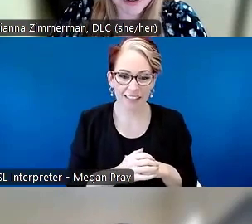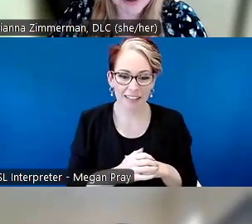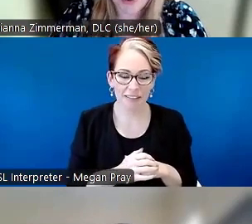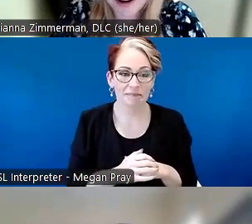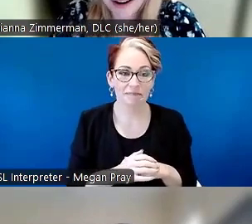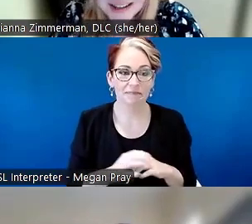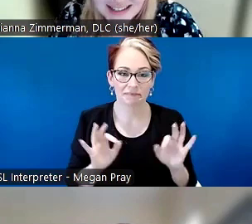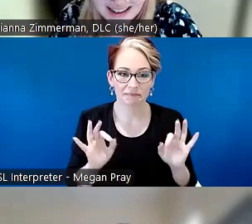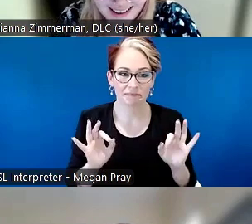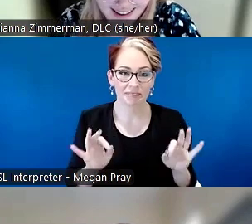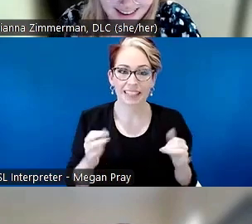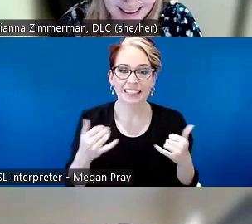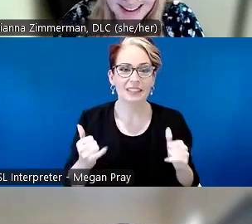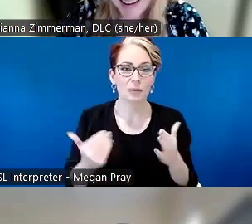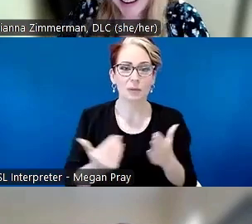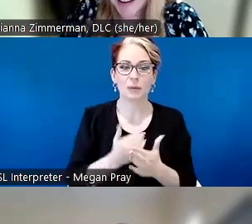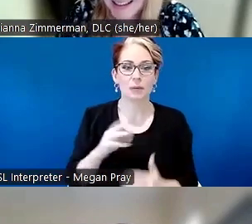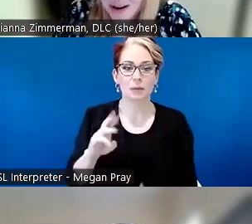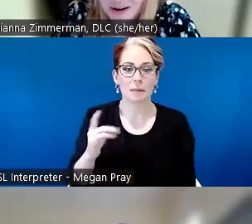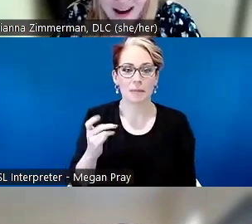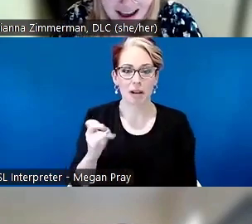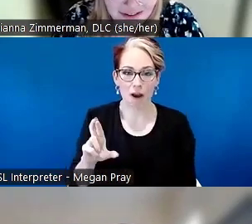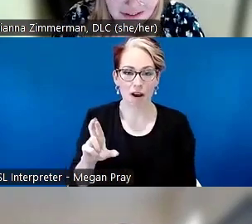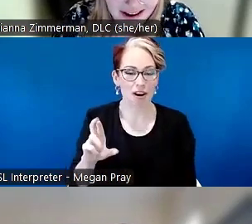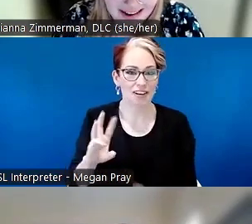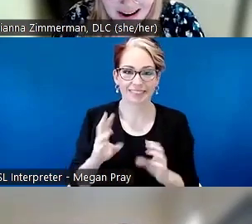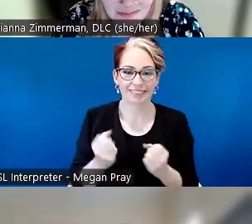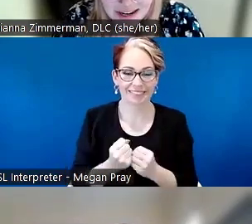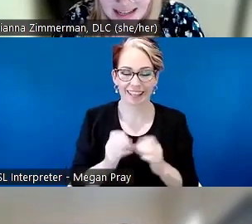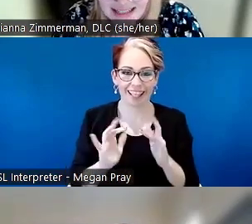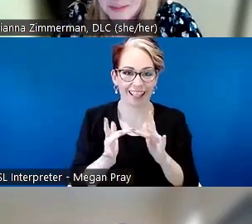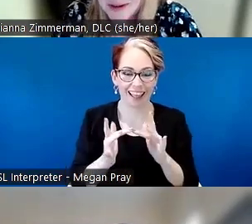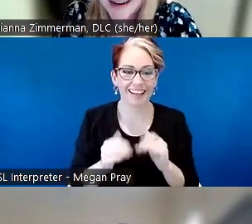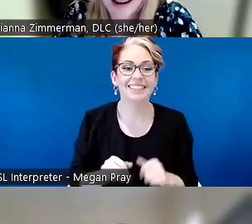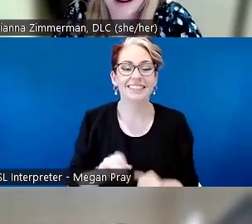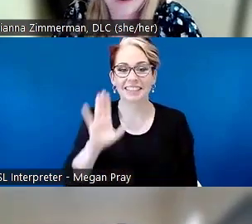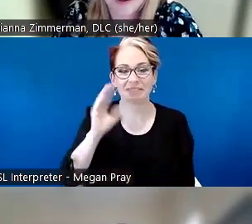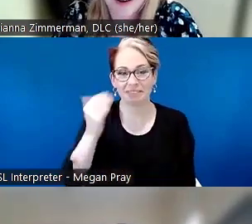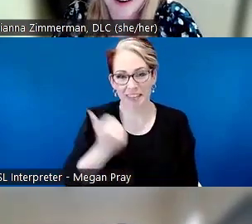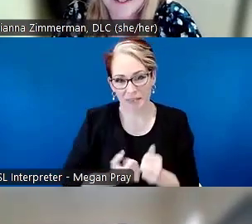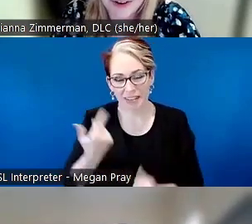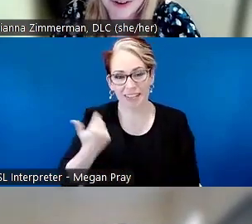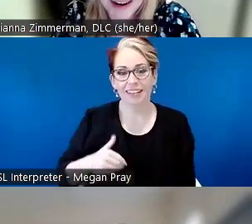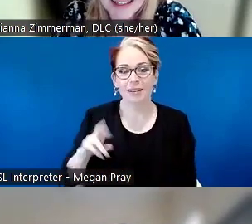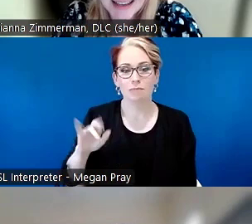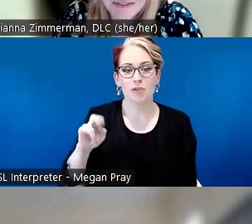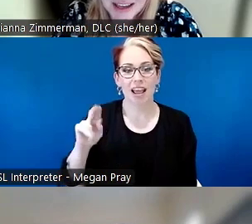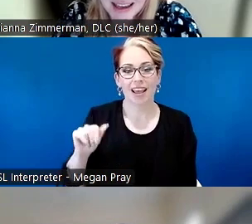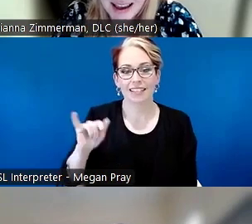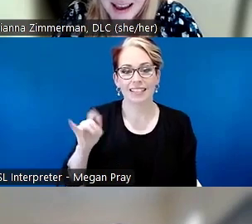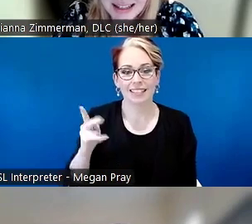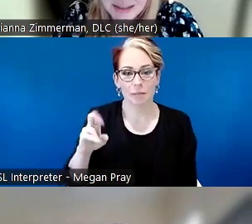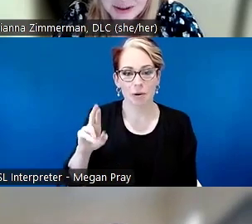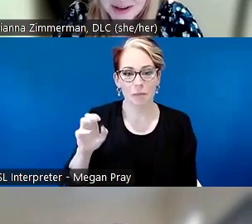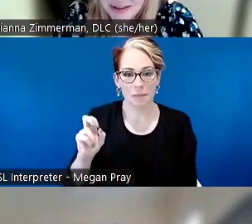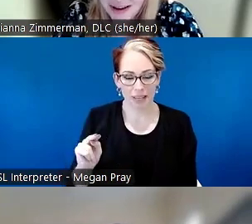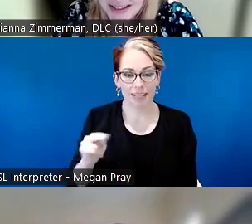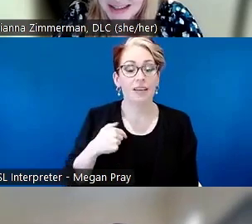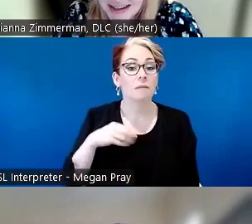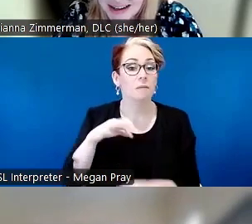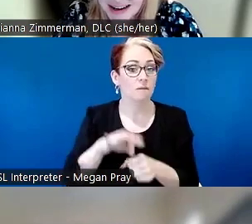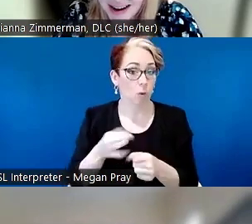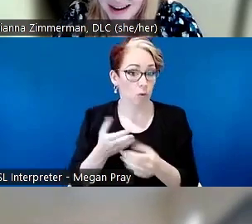Still new to webinars. So hi, everyone. I'm Brianna Zimmerman. I'm the voting rights advocate at Disability